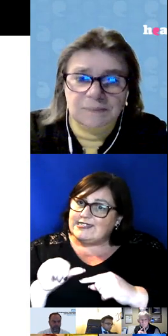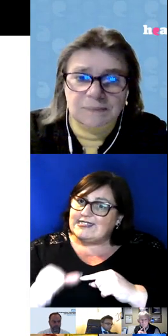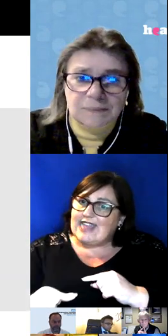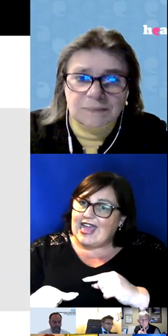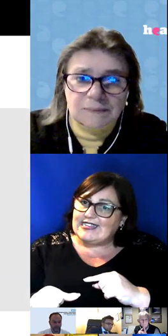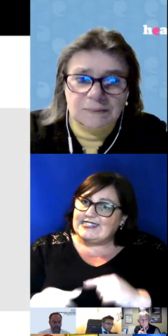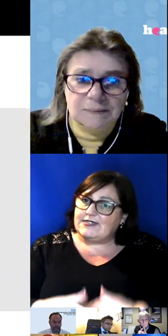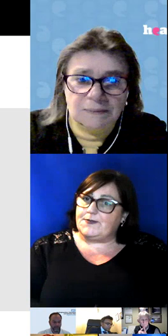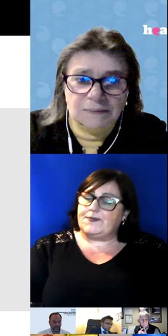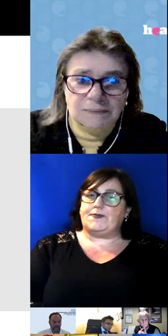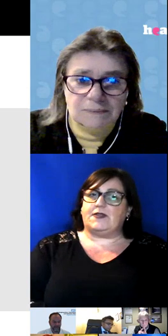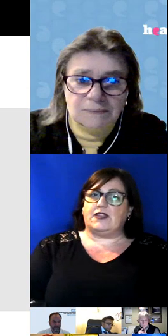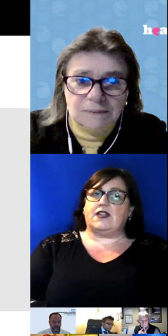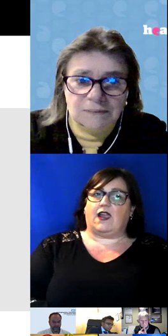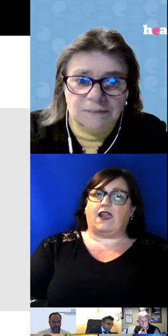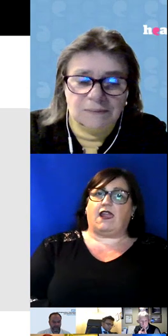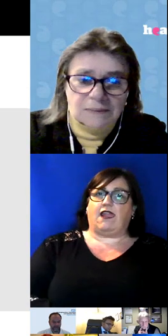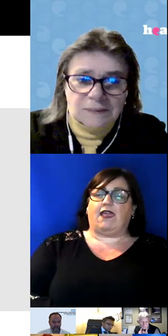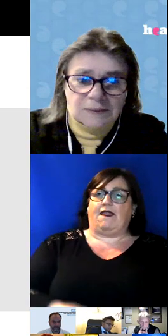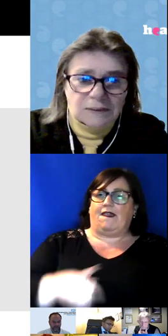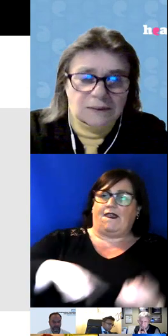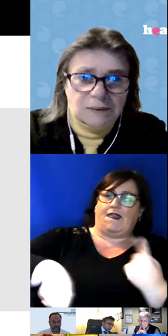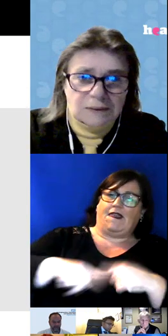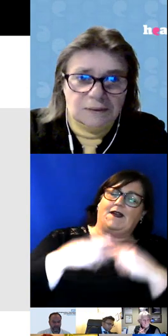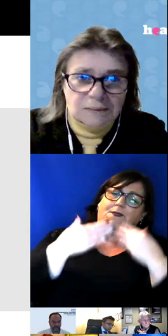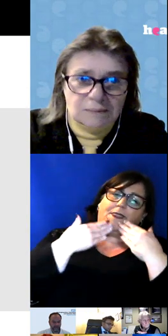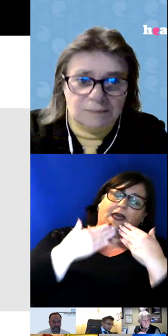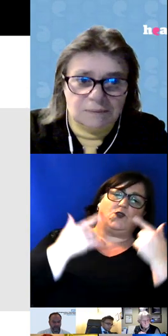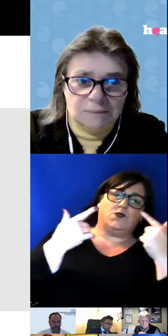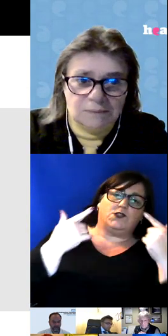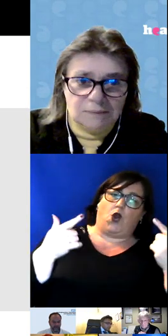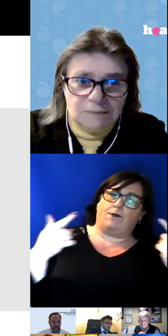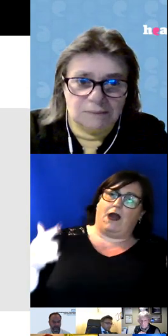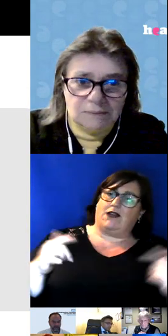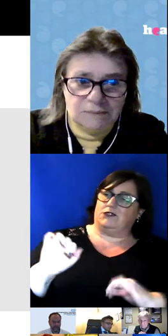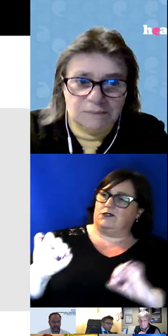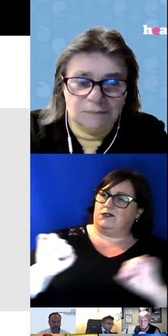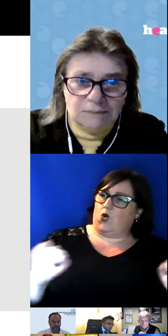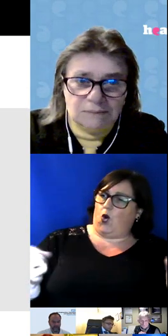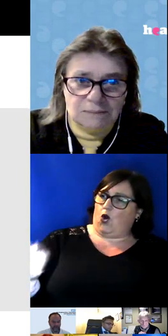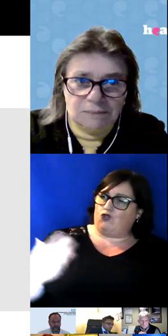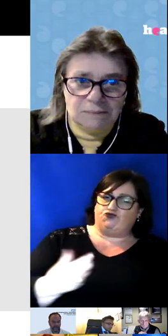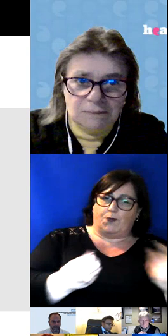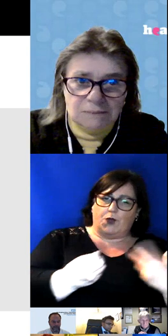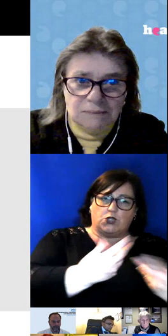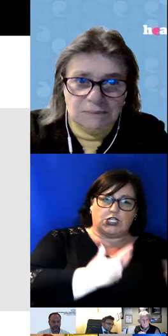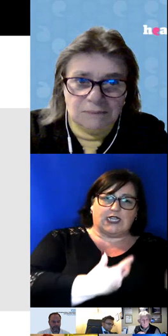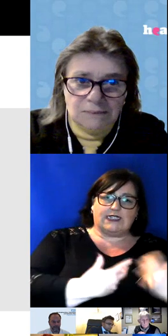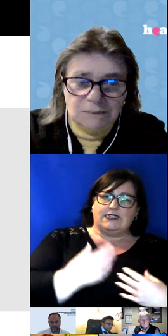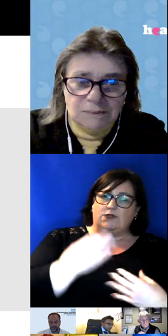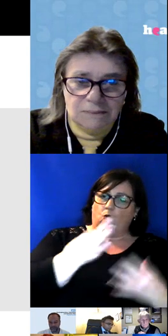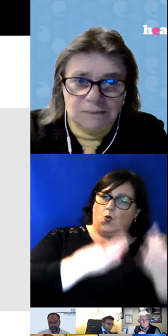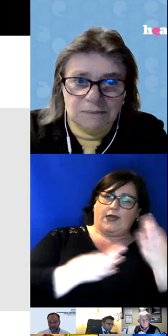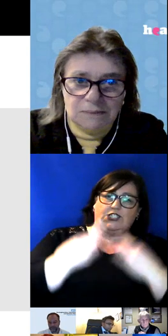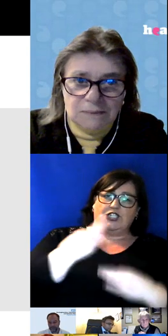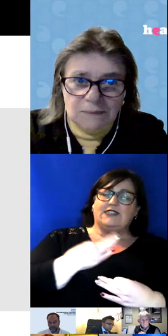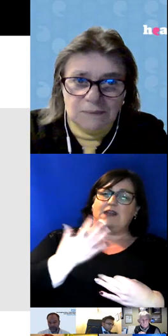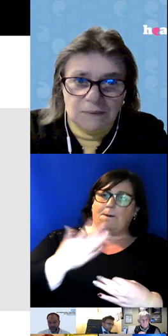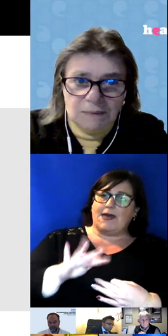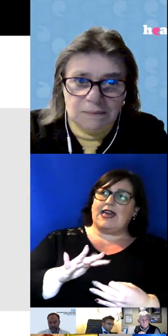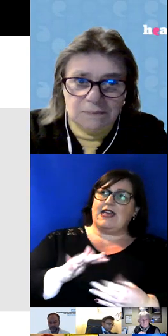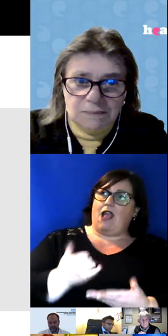Brilliant. So everybody, thank you so much for the different contributions and questions. It's been really helpful for us as we start to